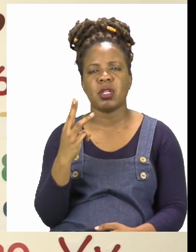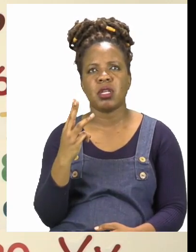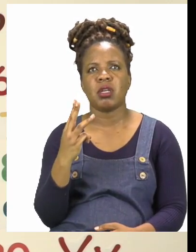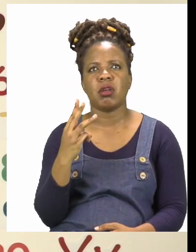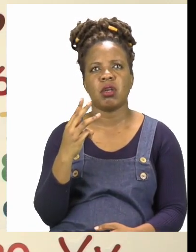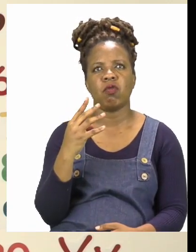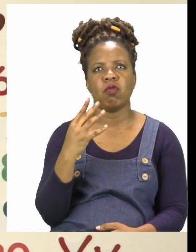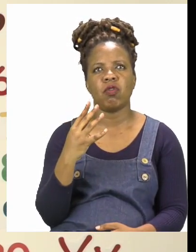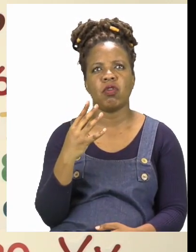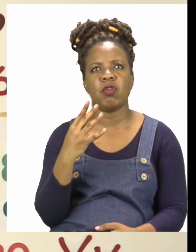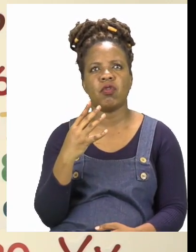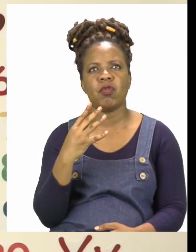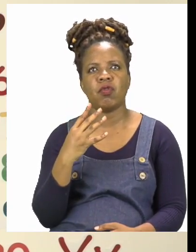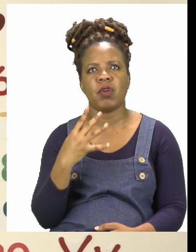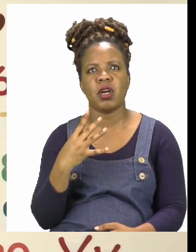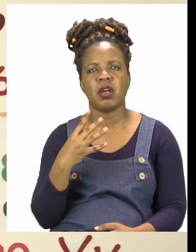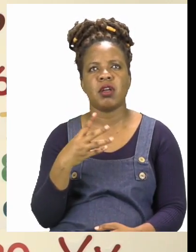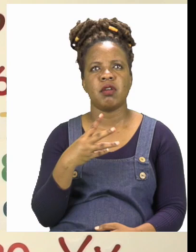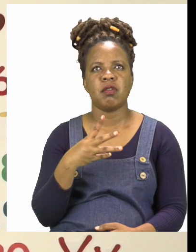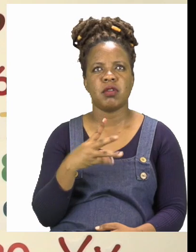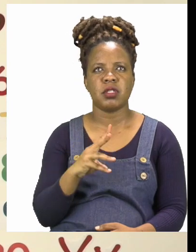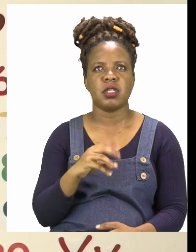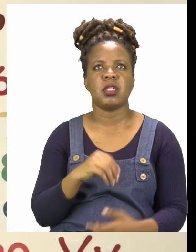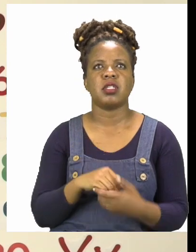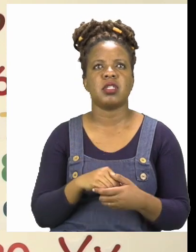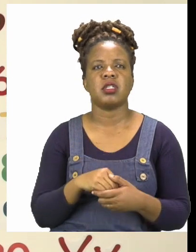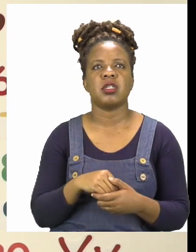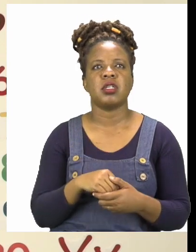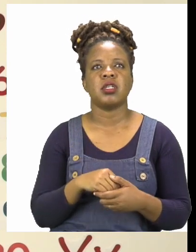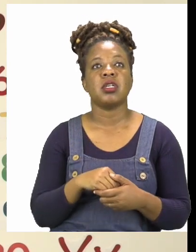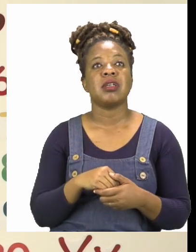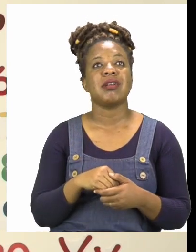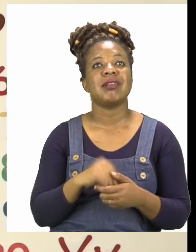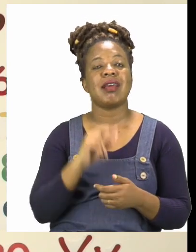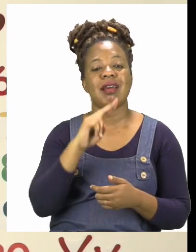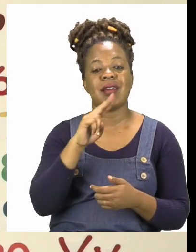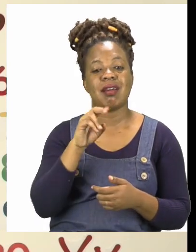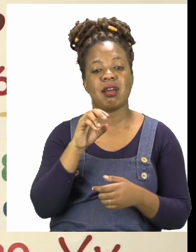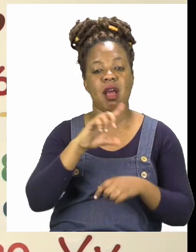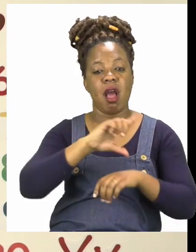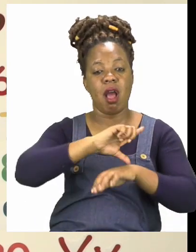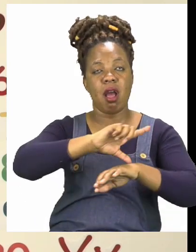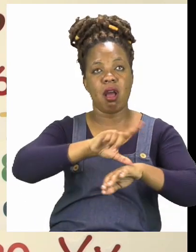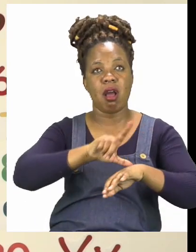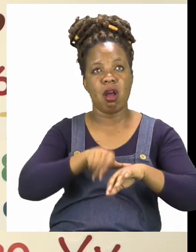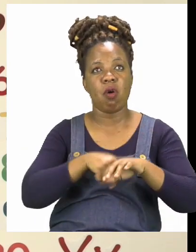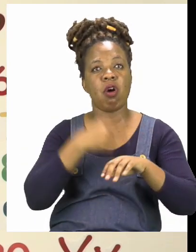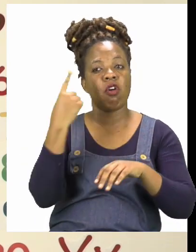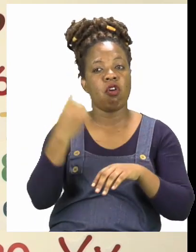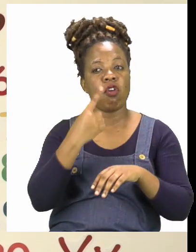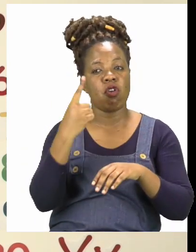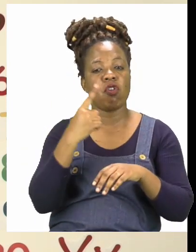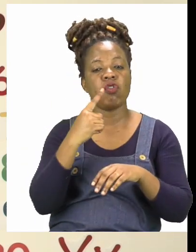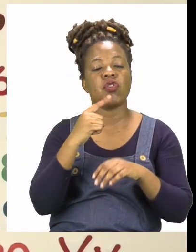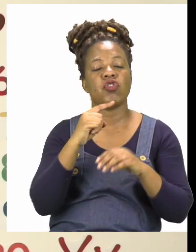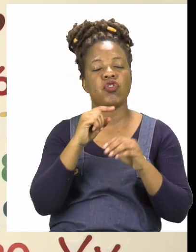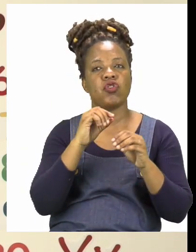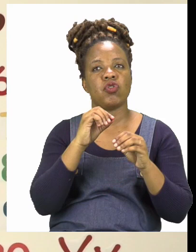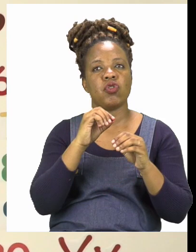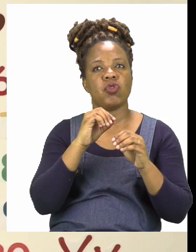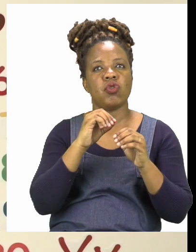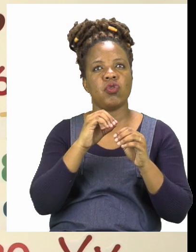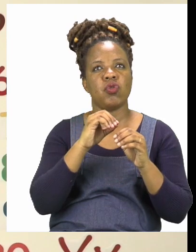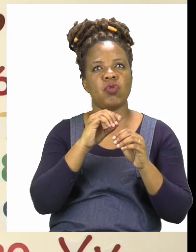the hour hand moves only one number. So our hour hand tells